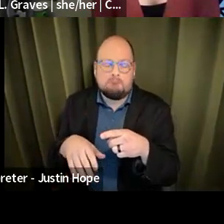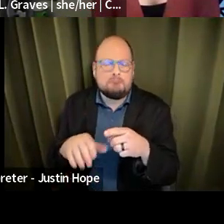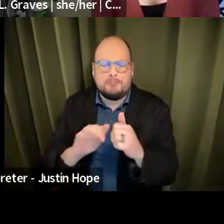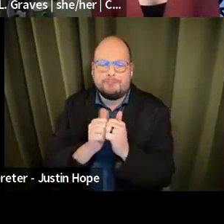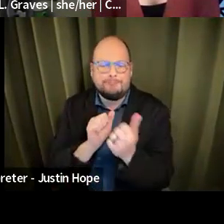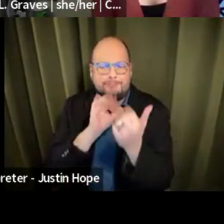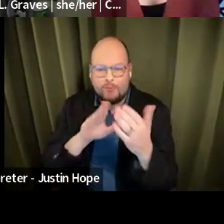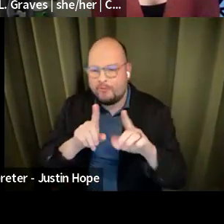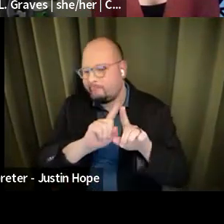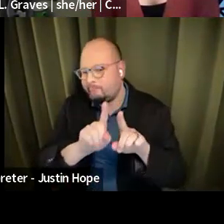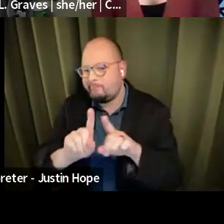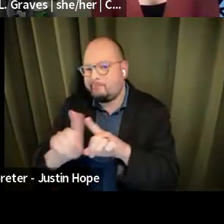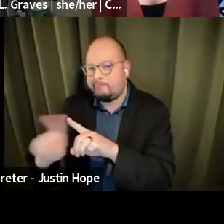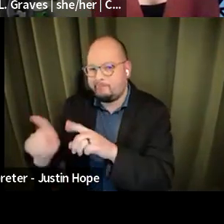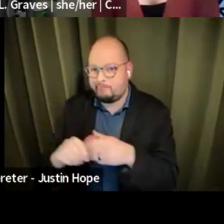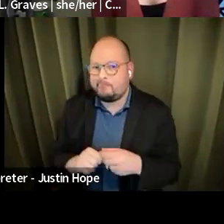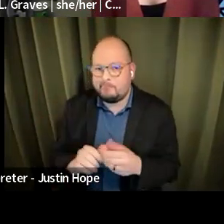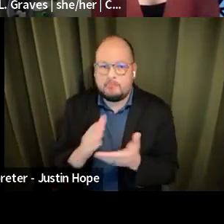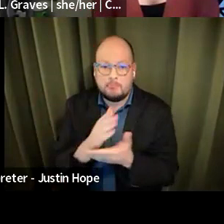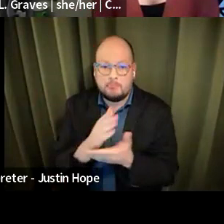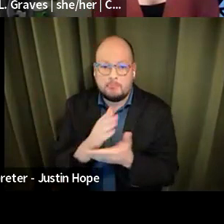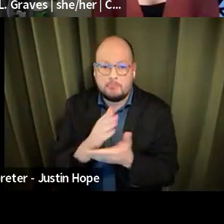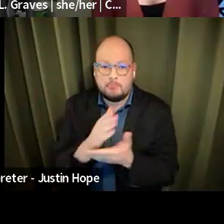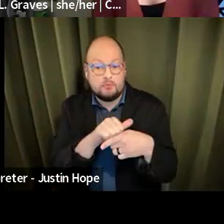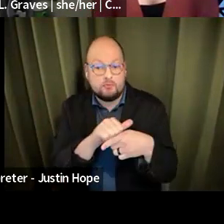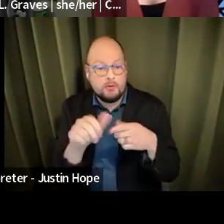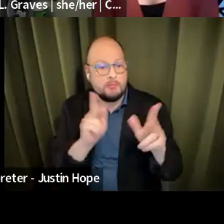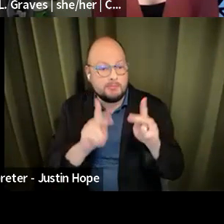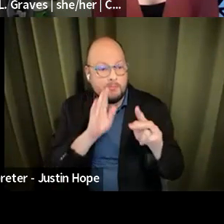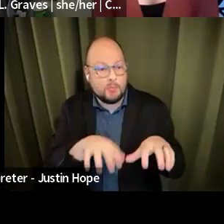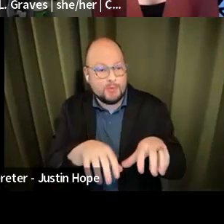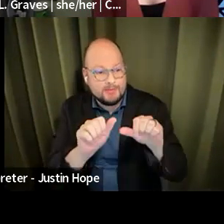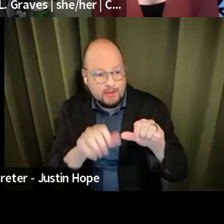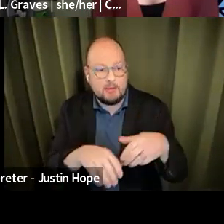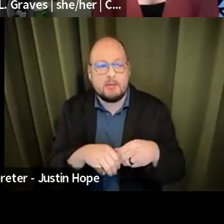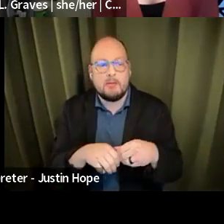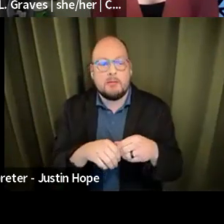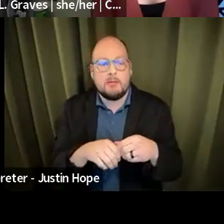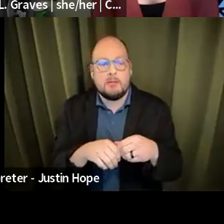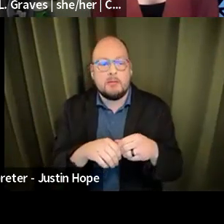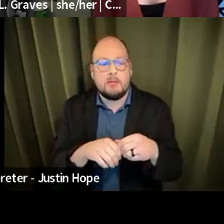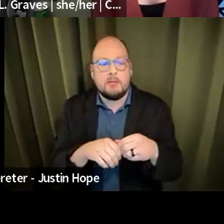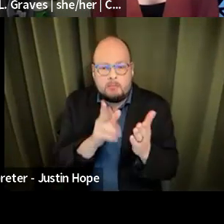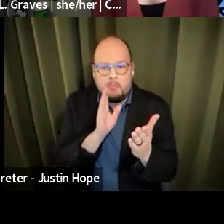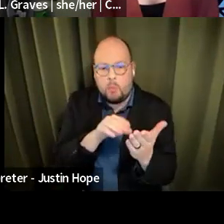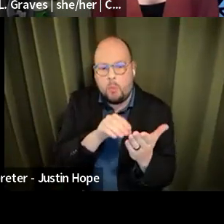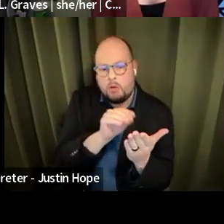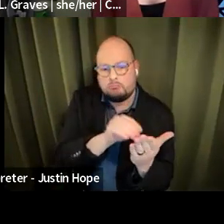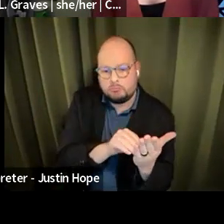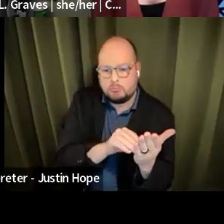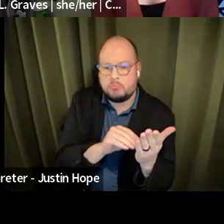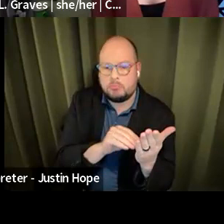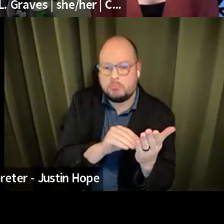training that people take, so that we're also documenting interpreter services at time of care. So that